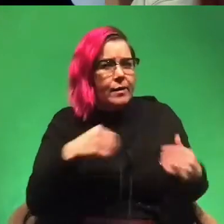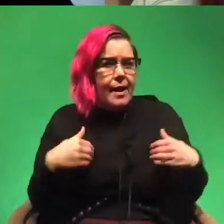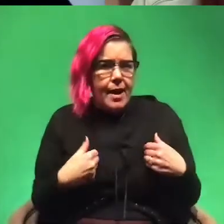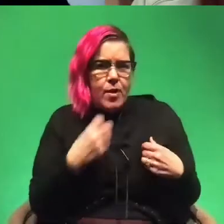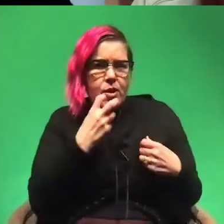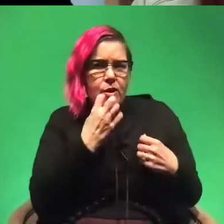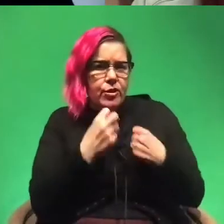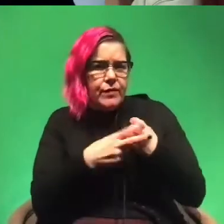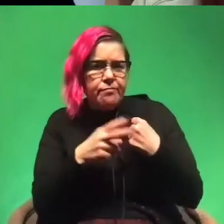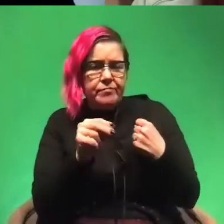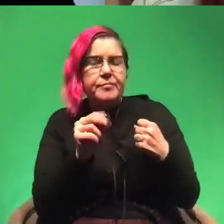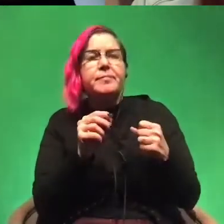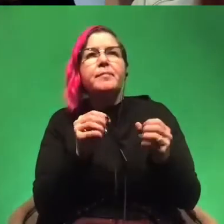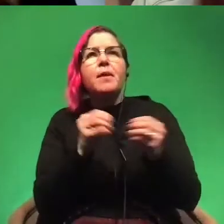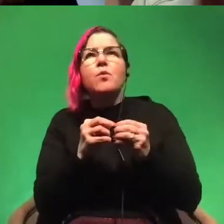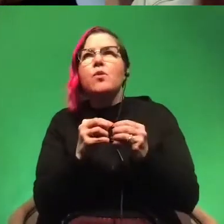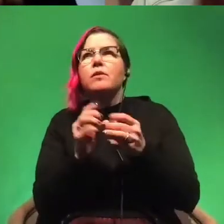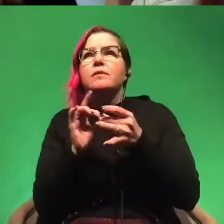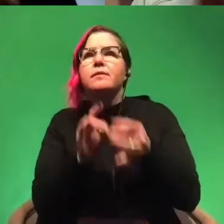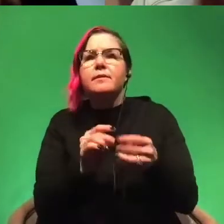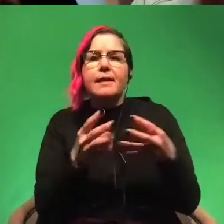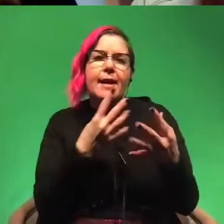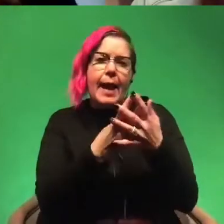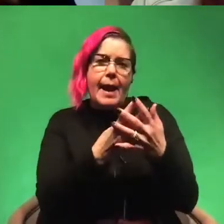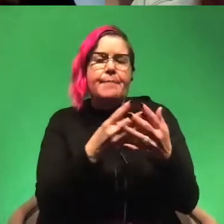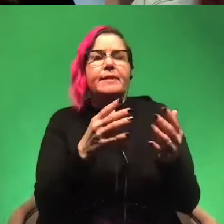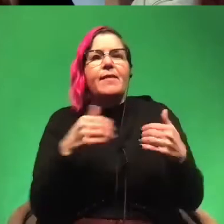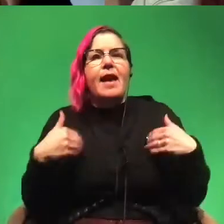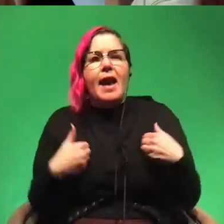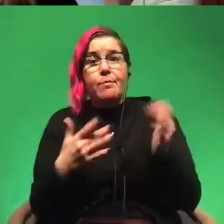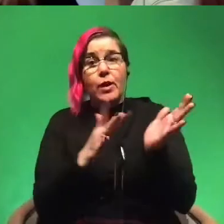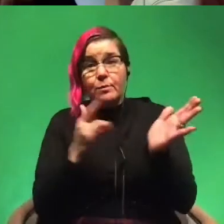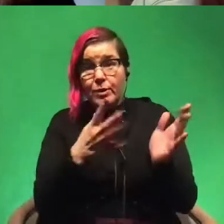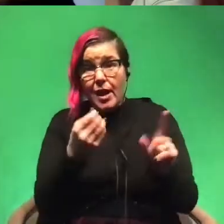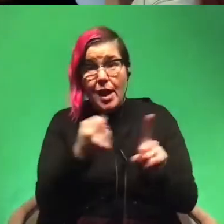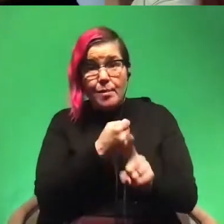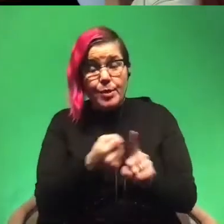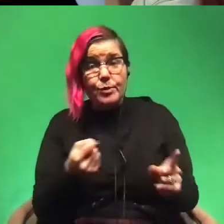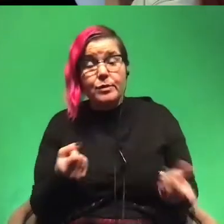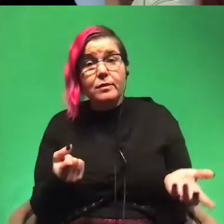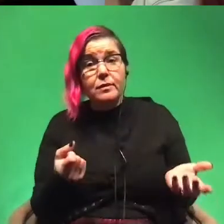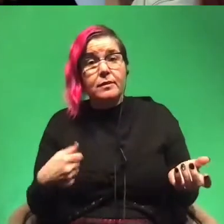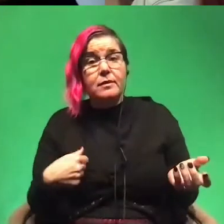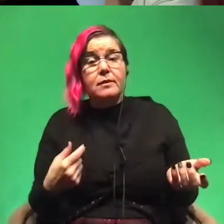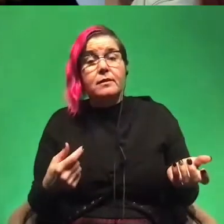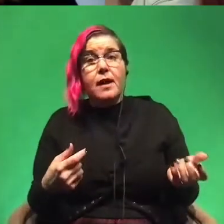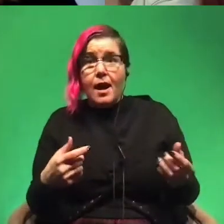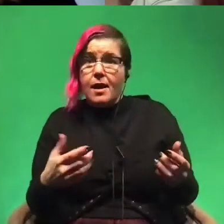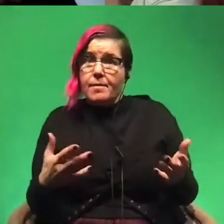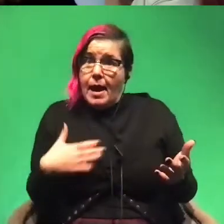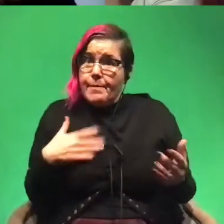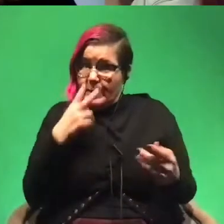do now. It's more directly linked to captive animal exploitation and abuse, which is something that, you know, I'm happy to see that people are concerned